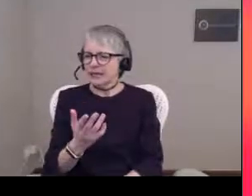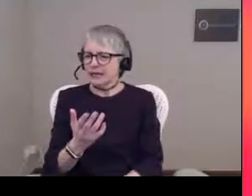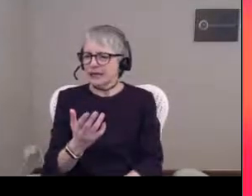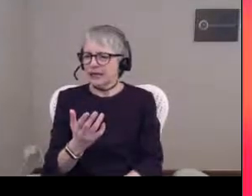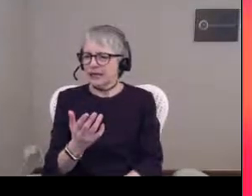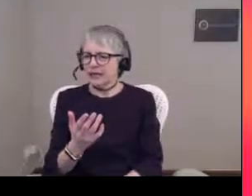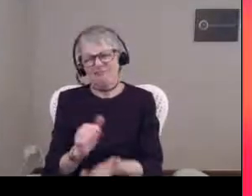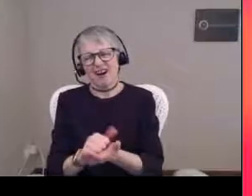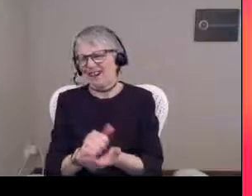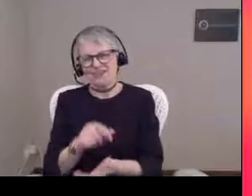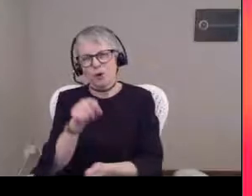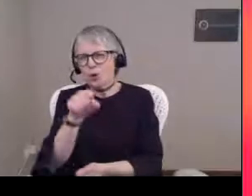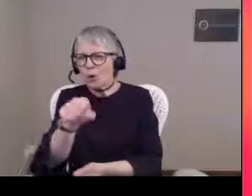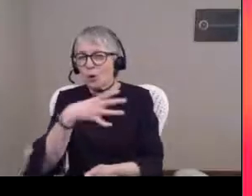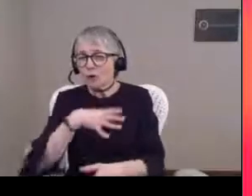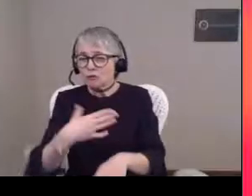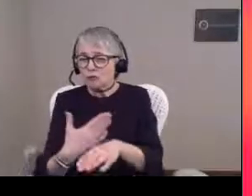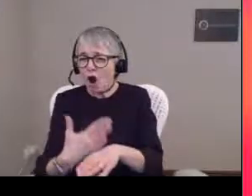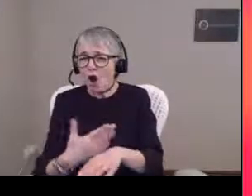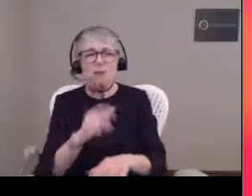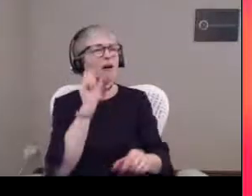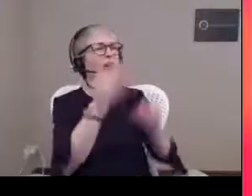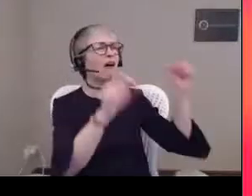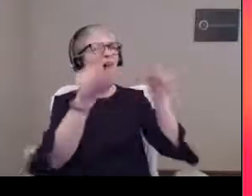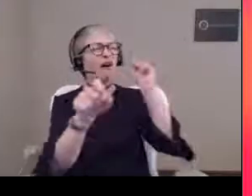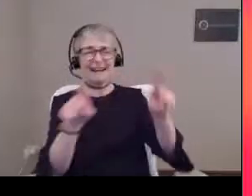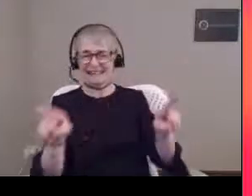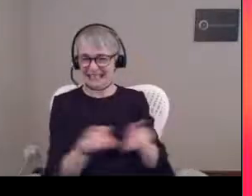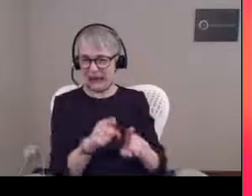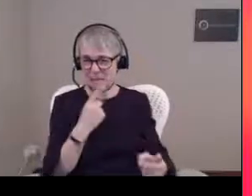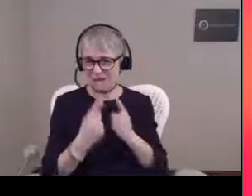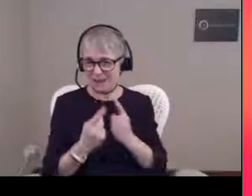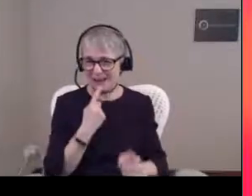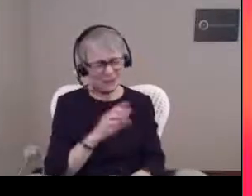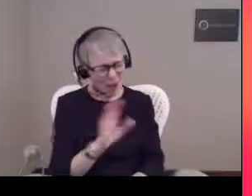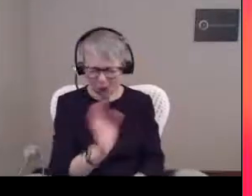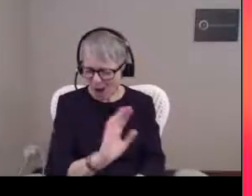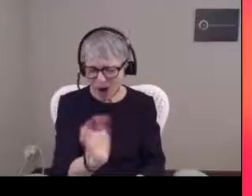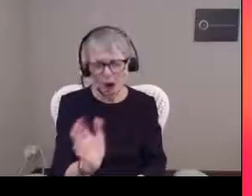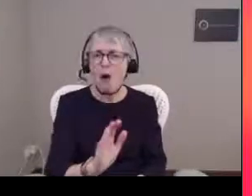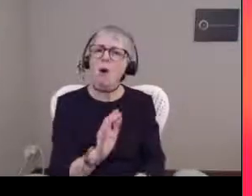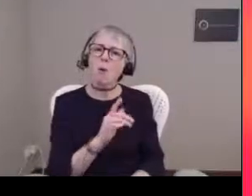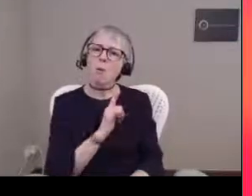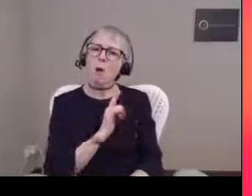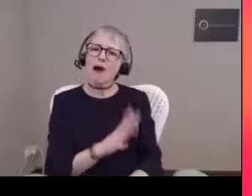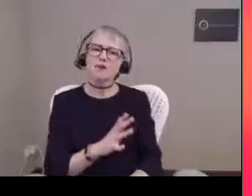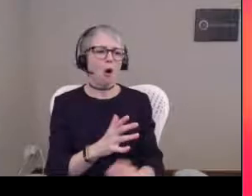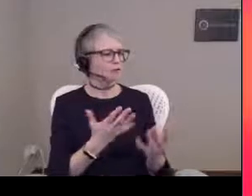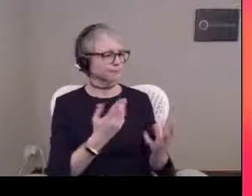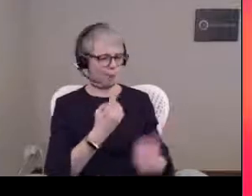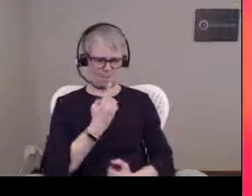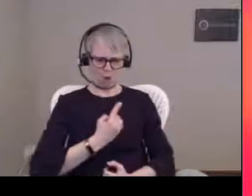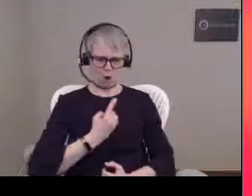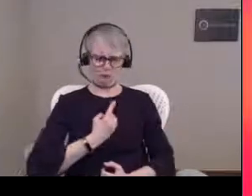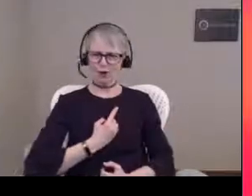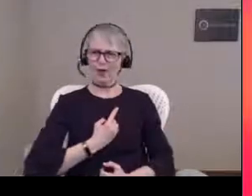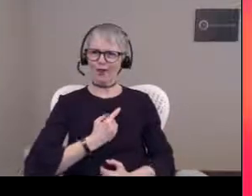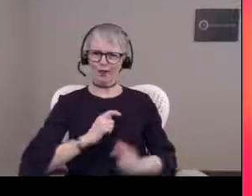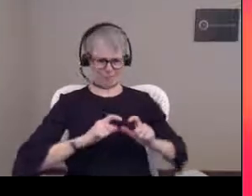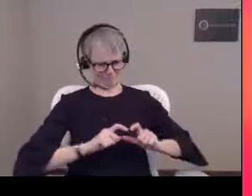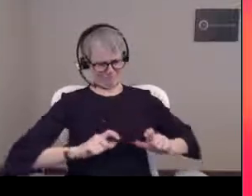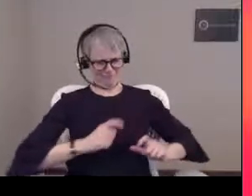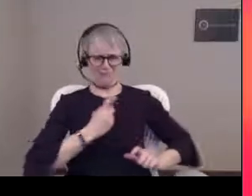to each employer. You do need to tailor, and whether that be just sometimes just tailor your personal profile and explain, like, I'm very passionate about